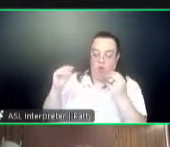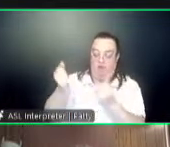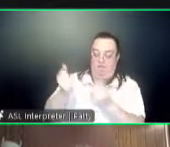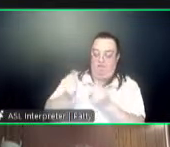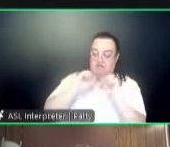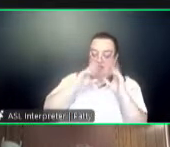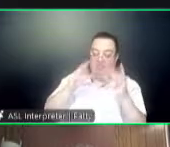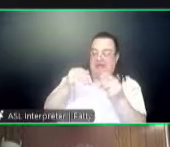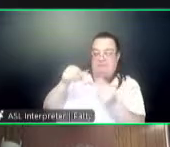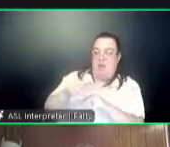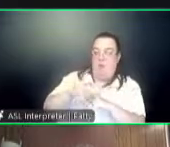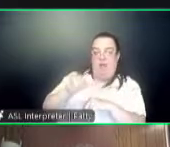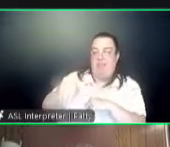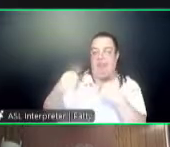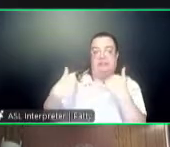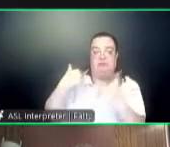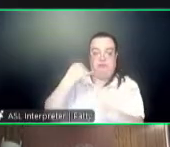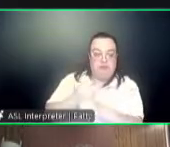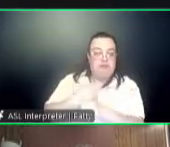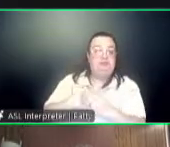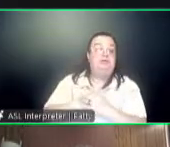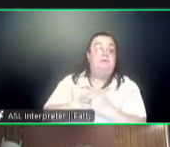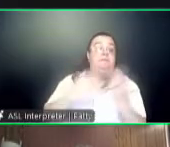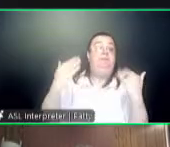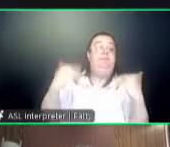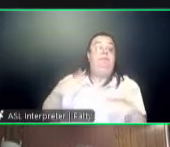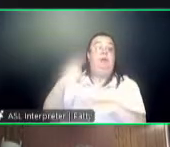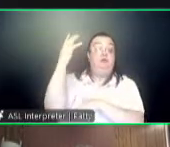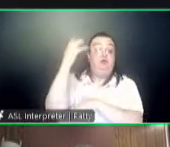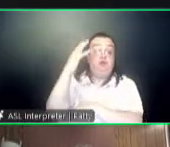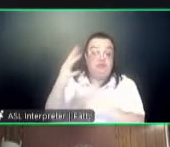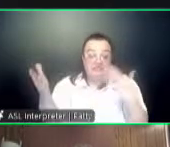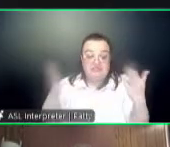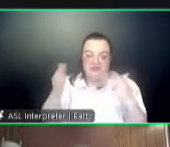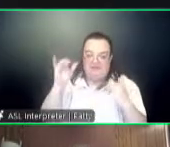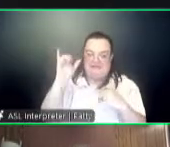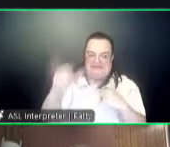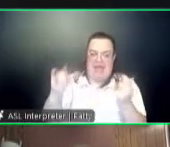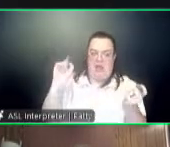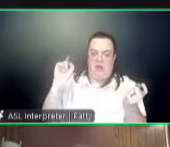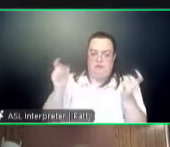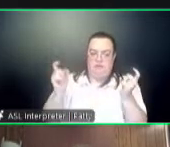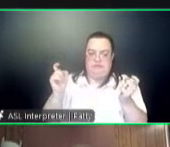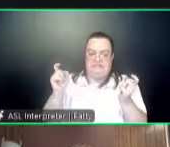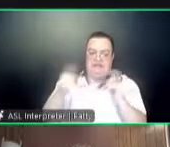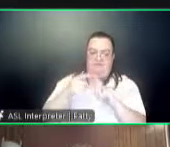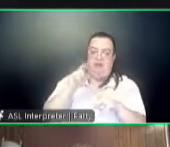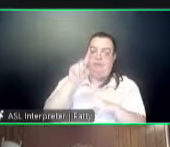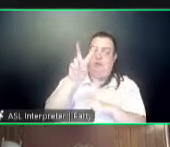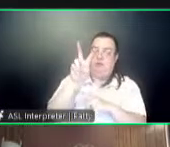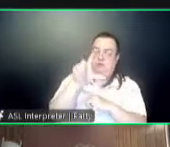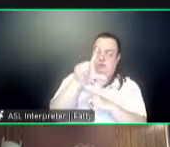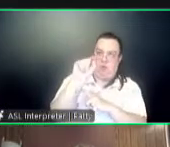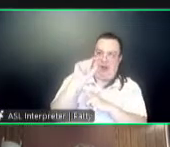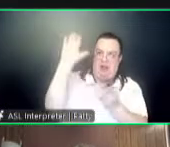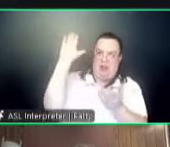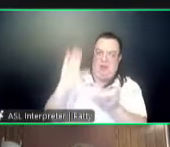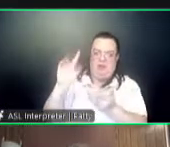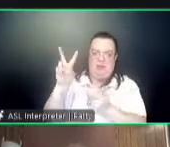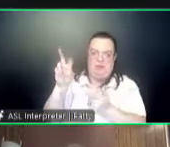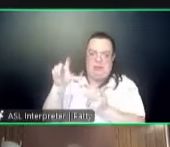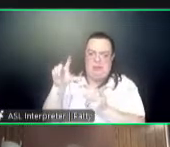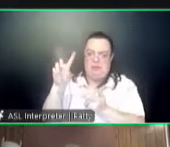this year. Tree services, we tweaked that down from 220 to 200.